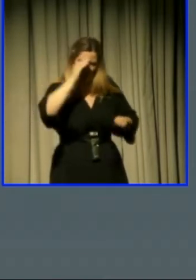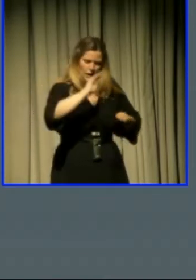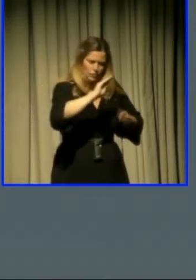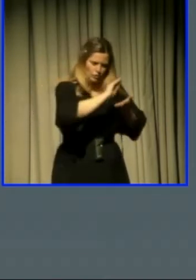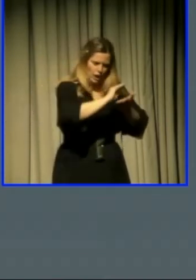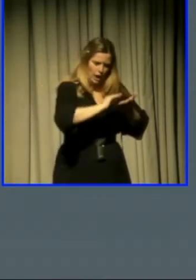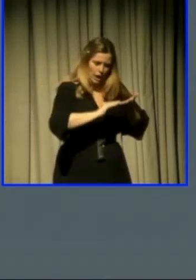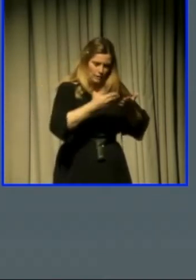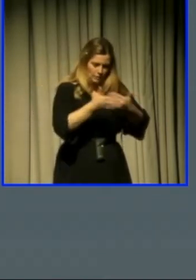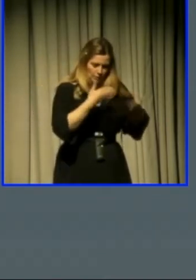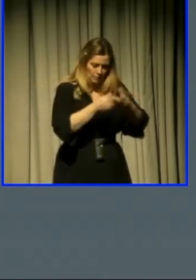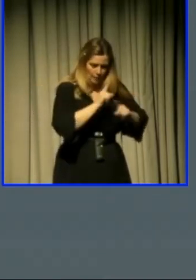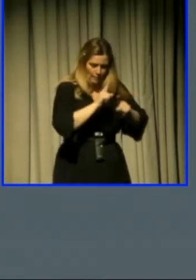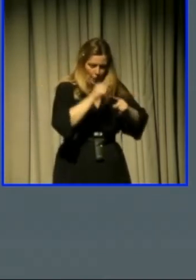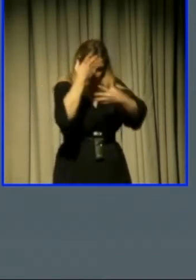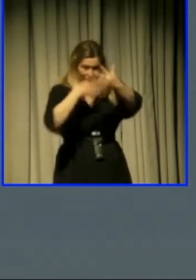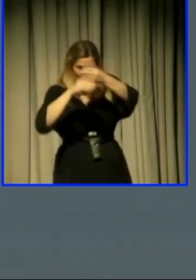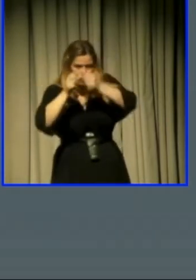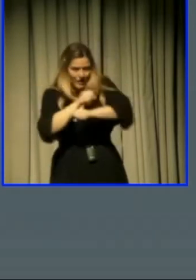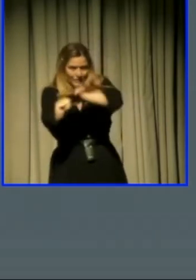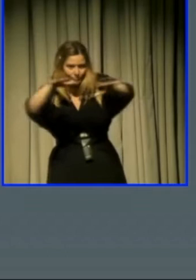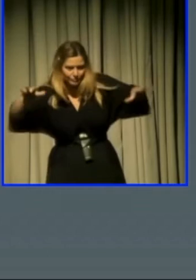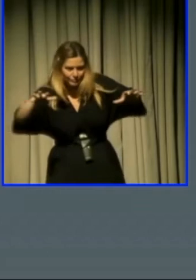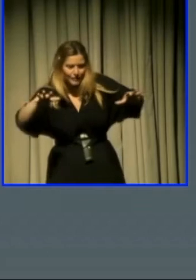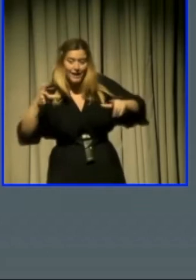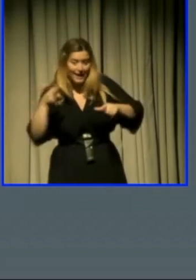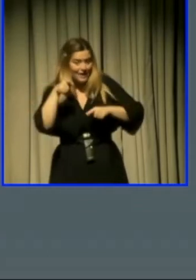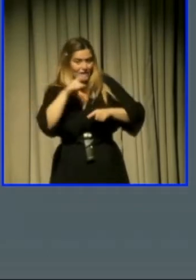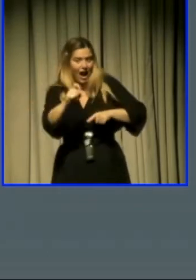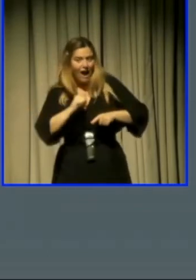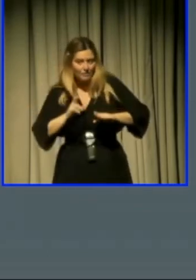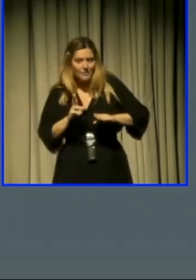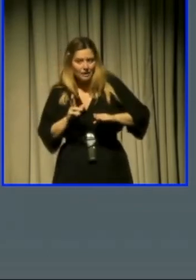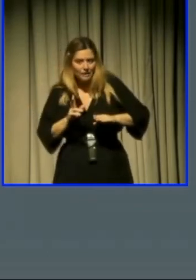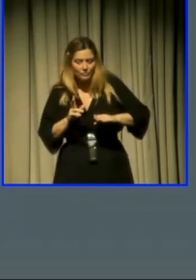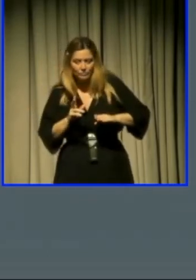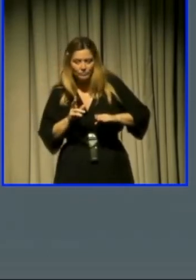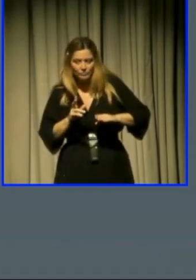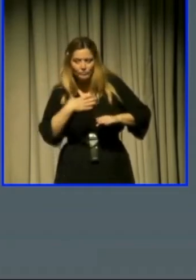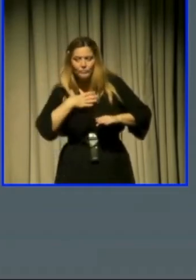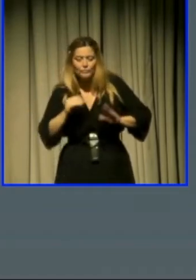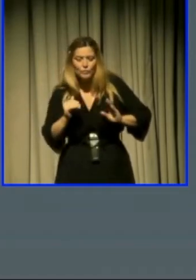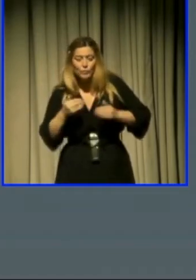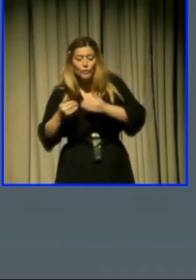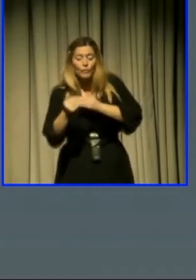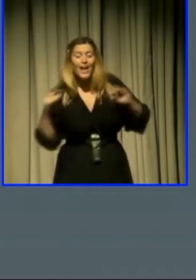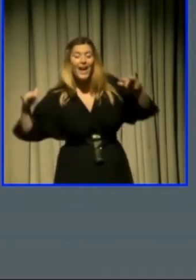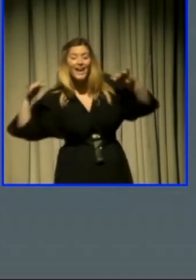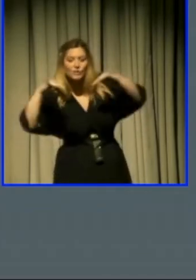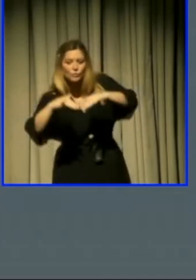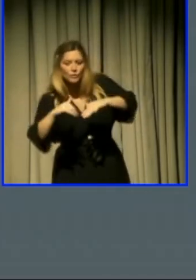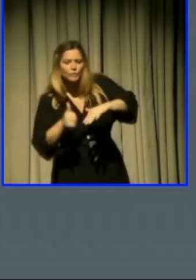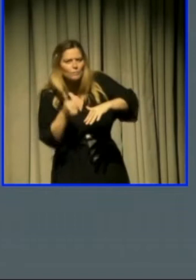allow for more interactive and intimate setup. So what we're seeing here is that gaming is set to merge as the